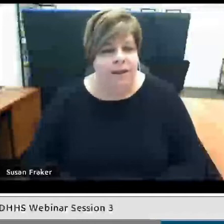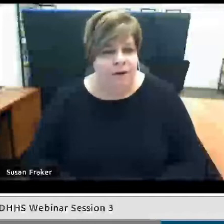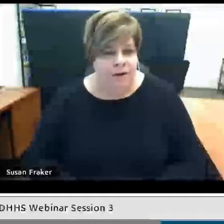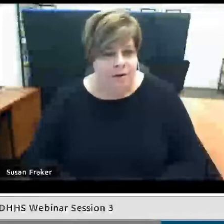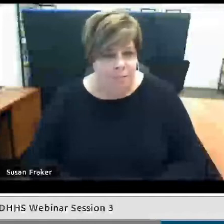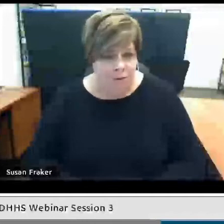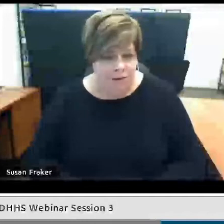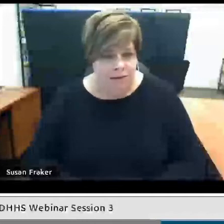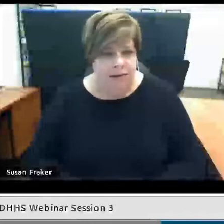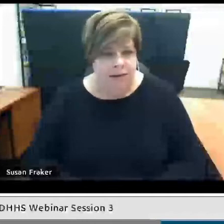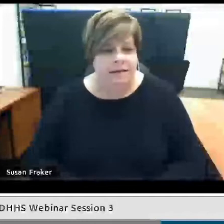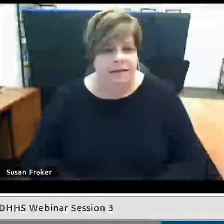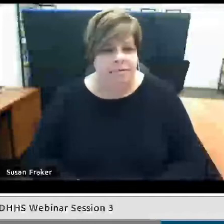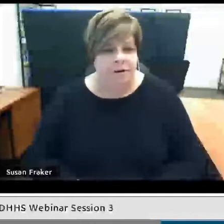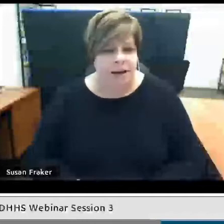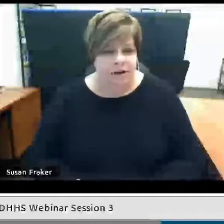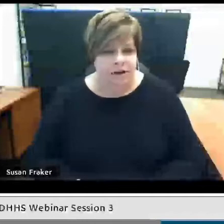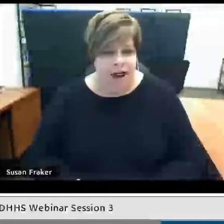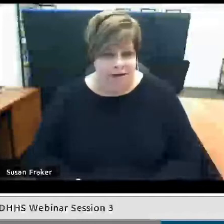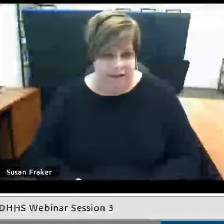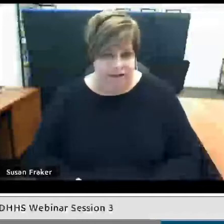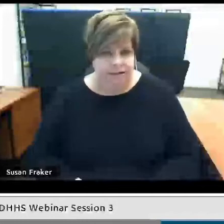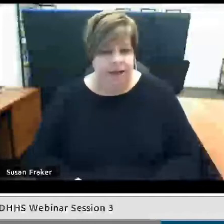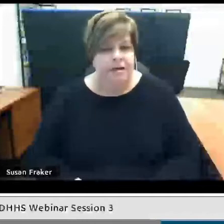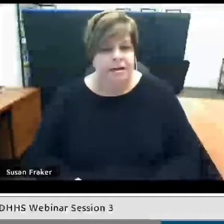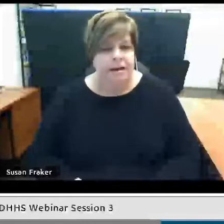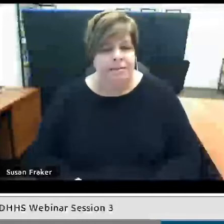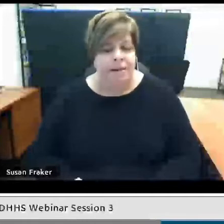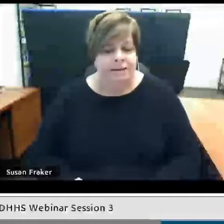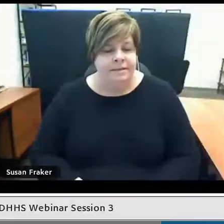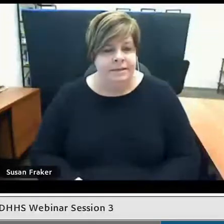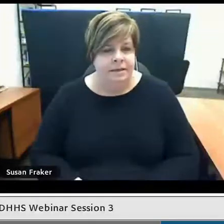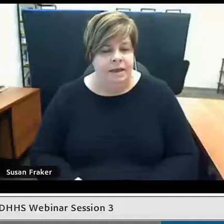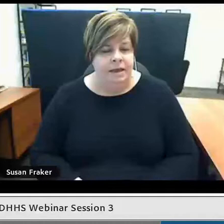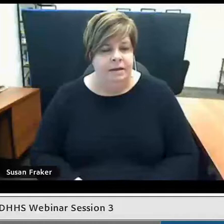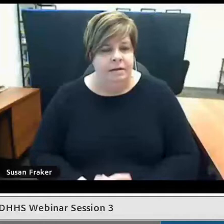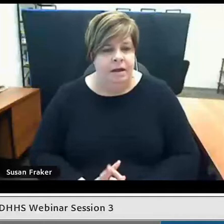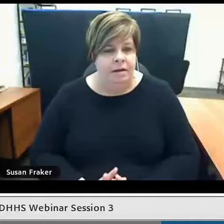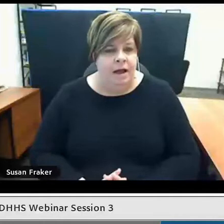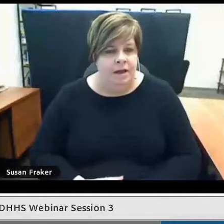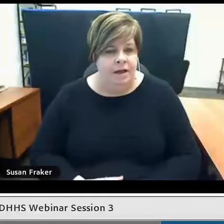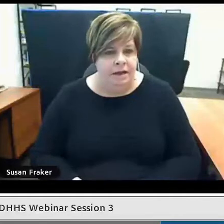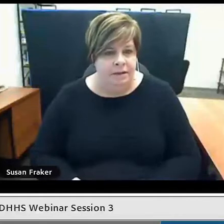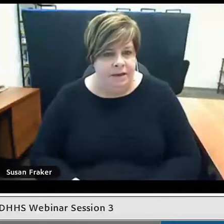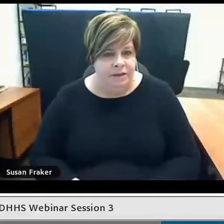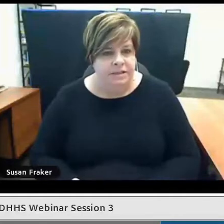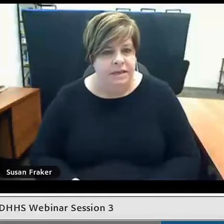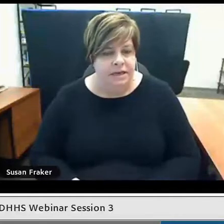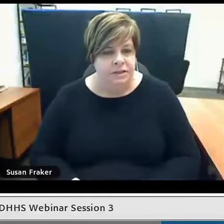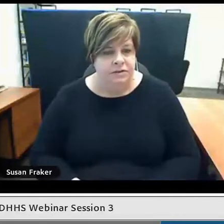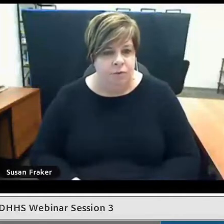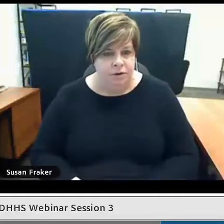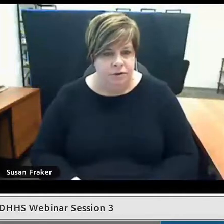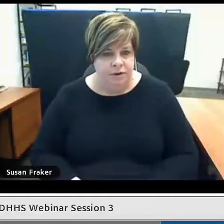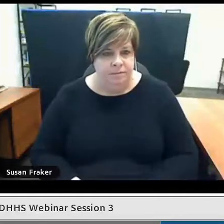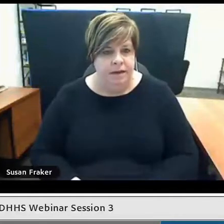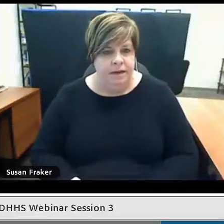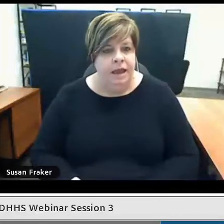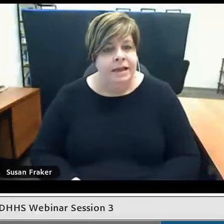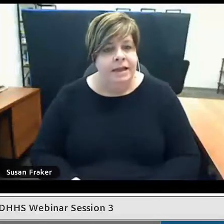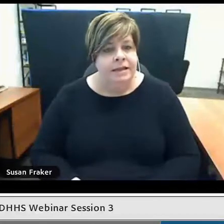One thing that is very important is communication access and accessing and accommodating the patient's needs